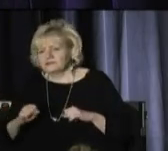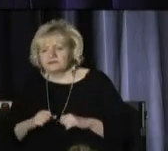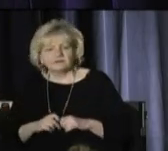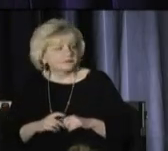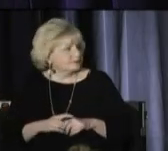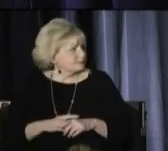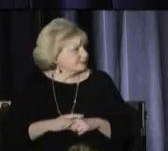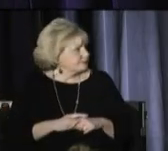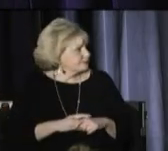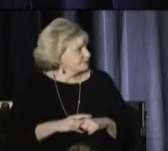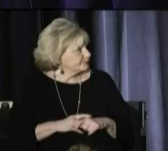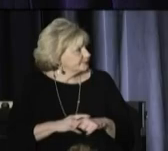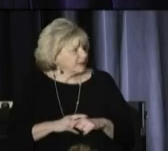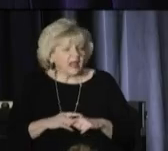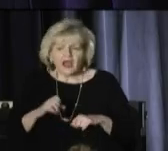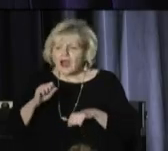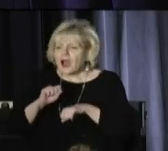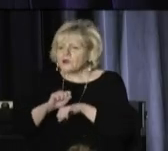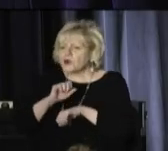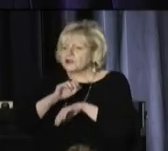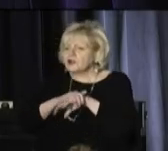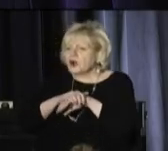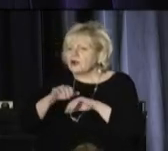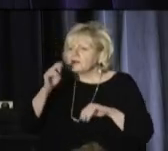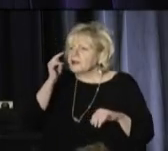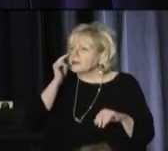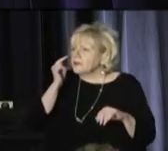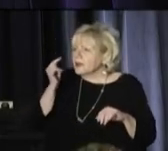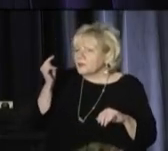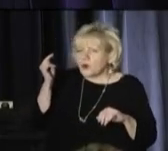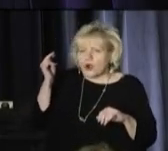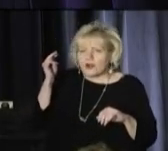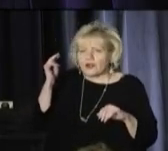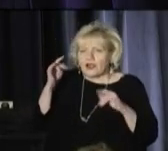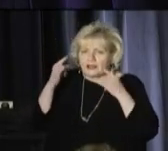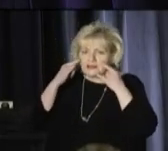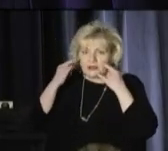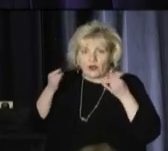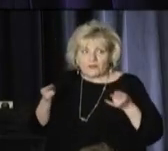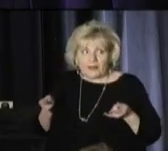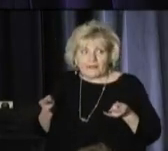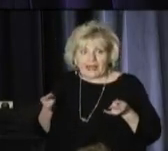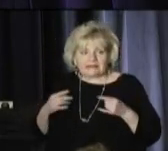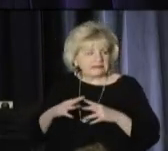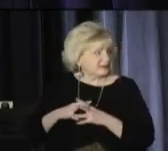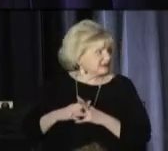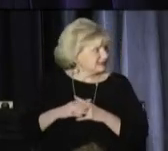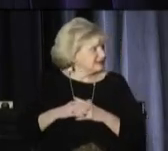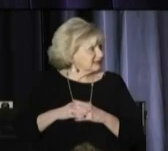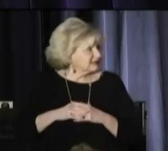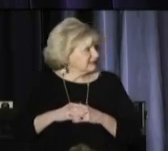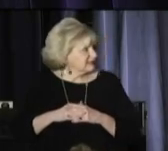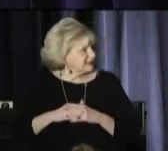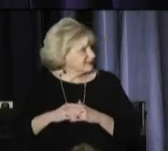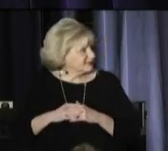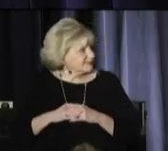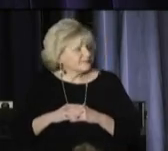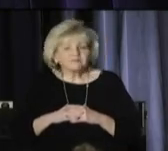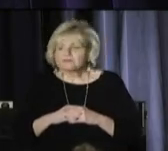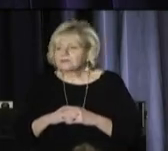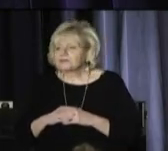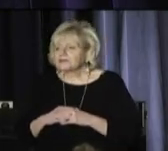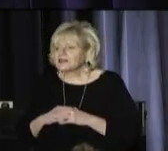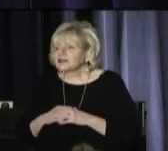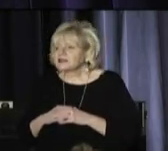I'm working on this memoir. Oh, I can take my mask off. I'm working on this memoir, and